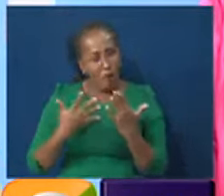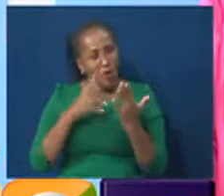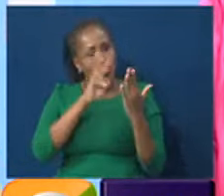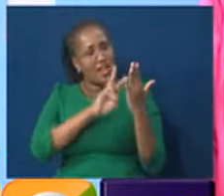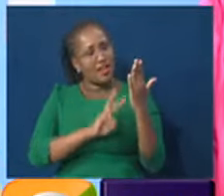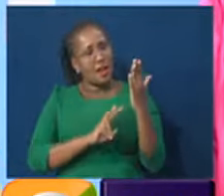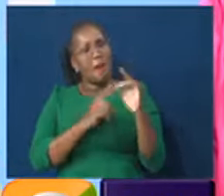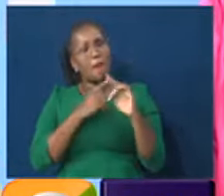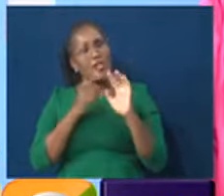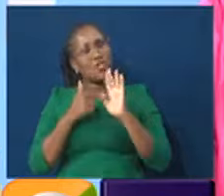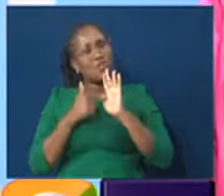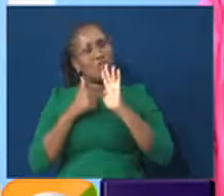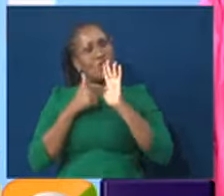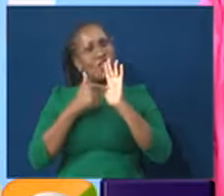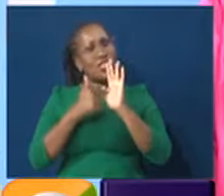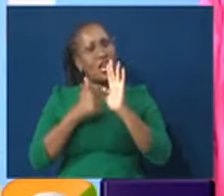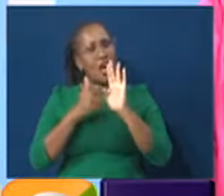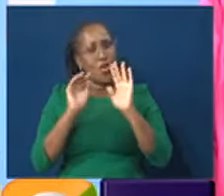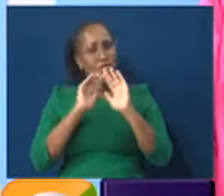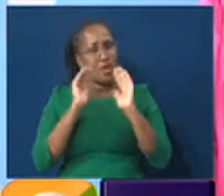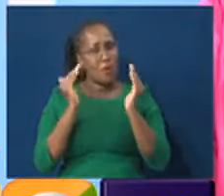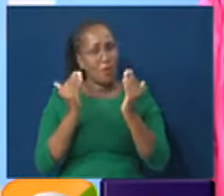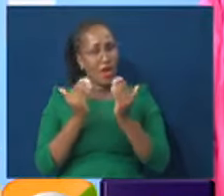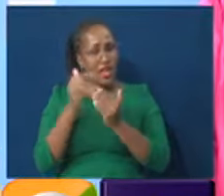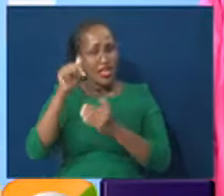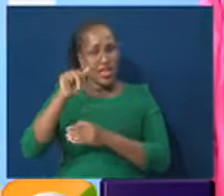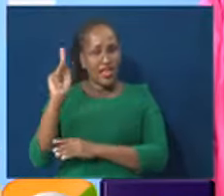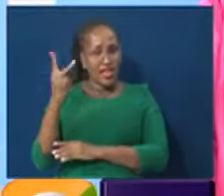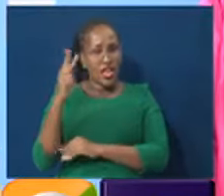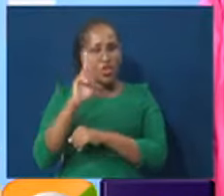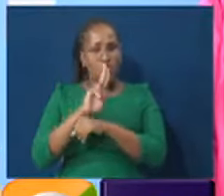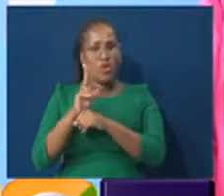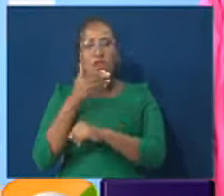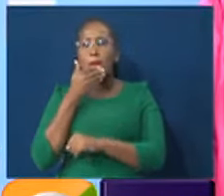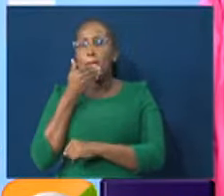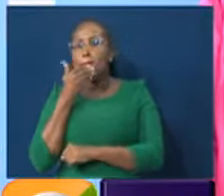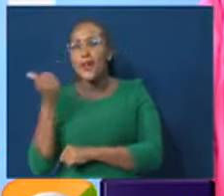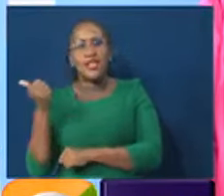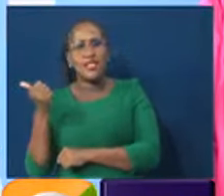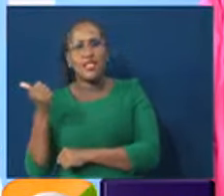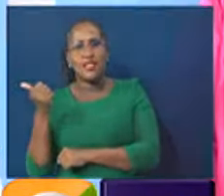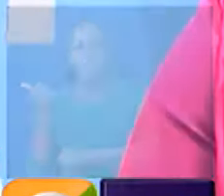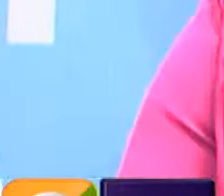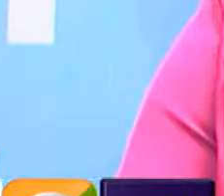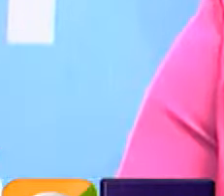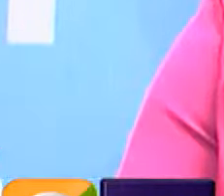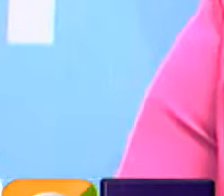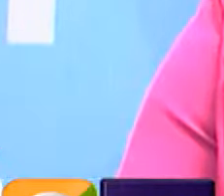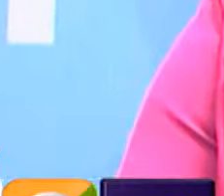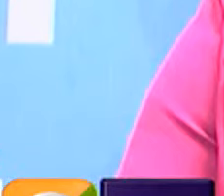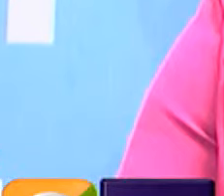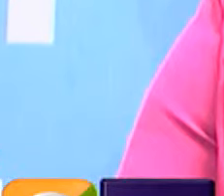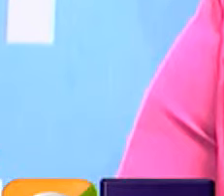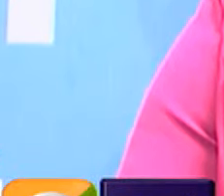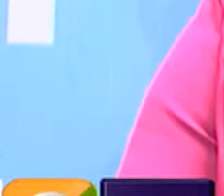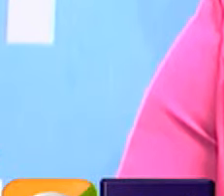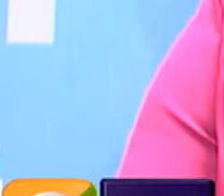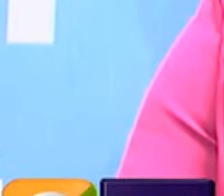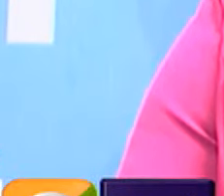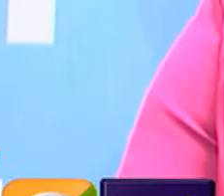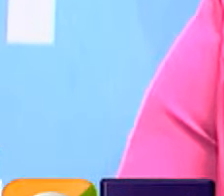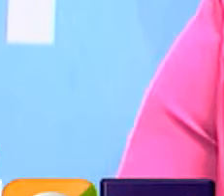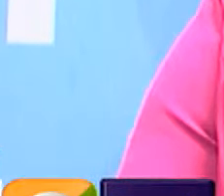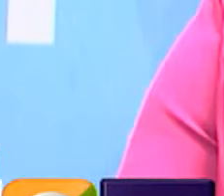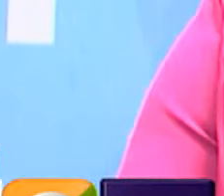indicators world over, because in Kenya we consume the best crude in the world. It's called Muban crude. It's one of the best crudes that we have in the